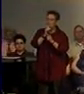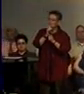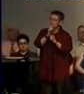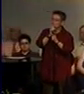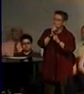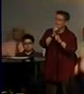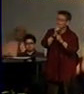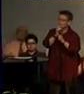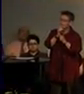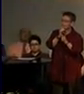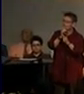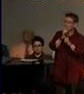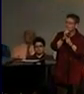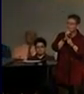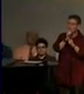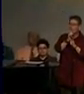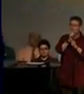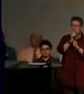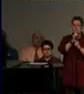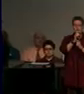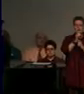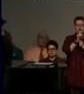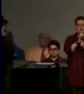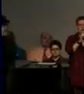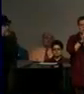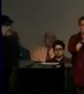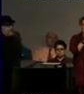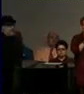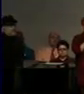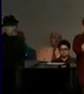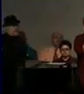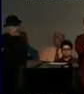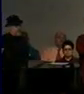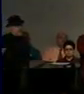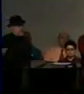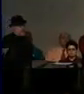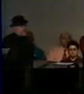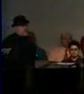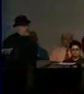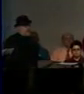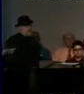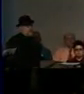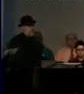They looked at him and saw a simple